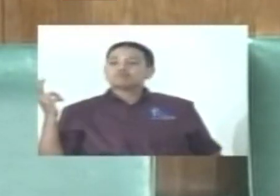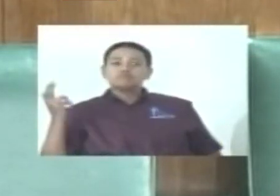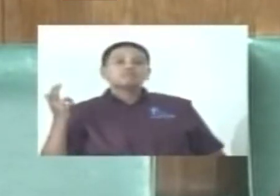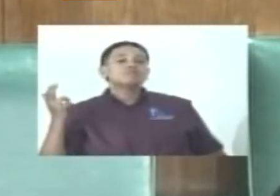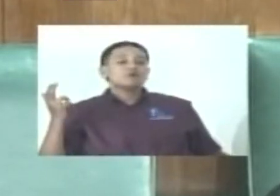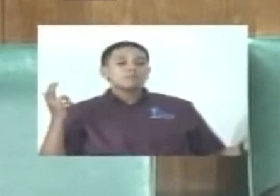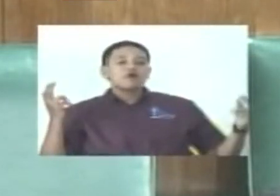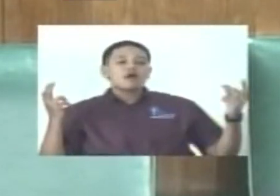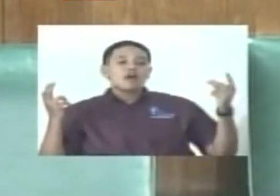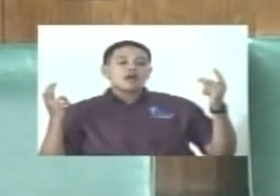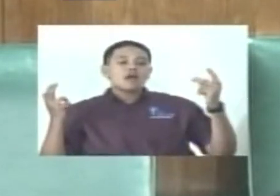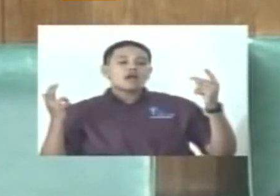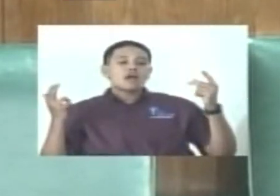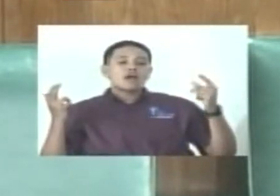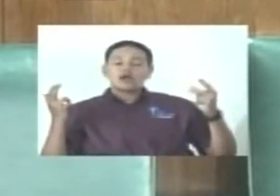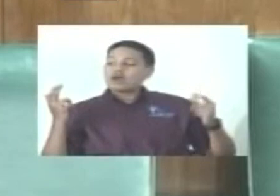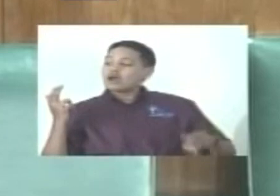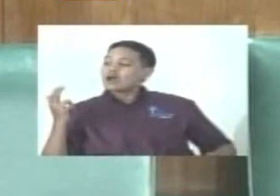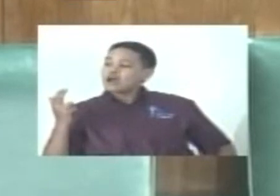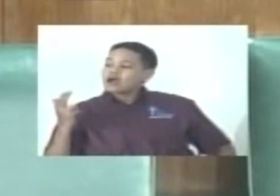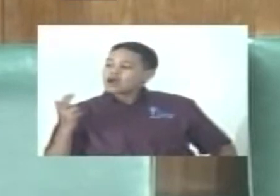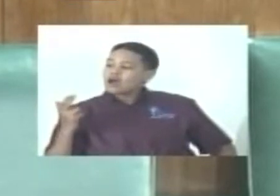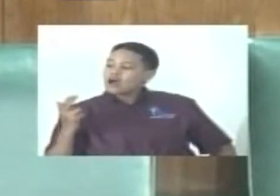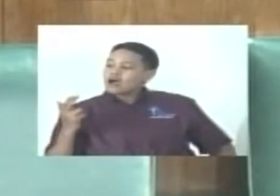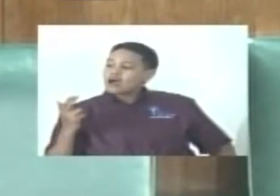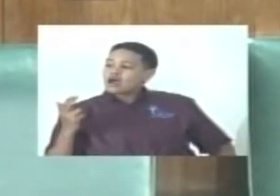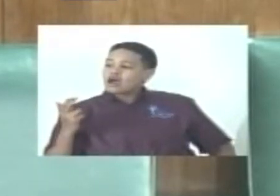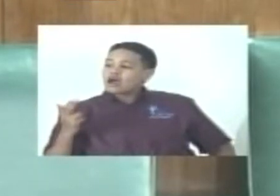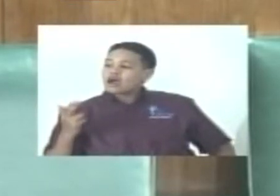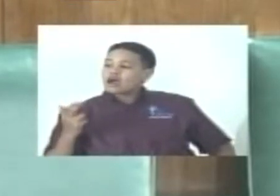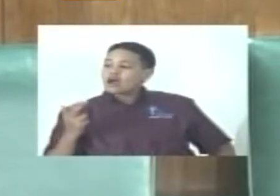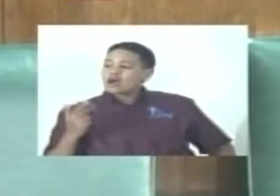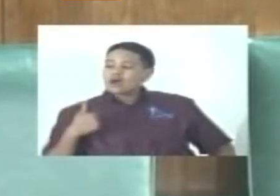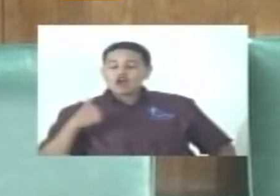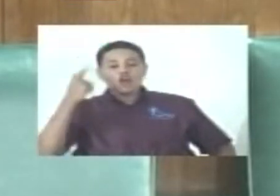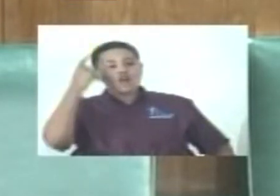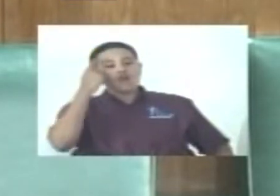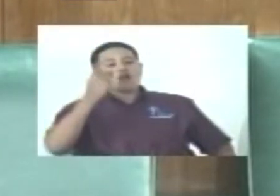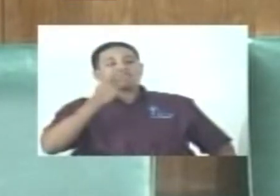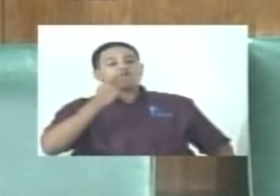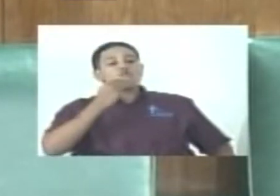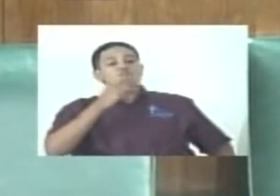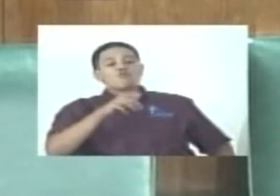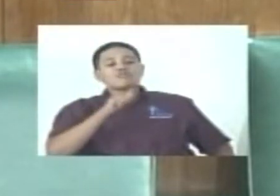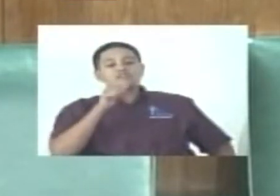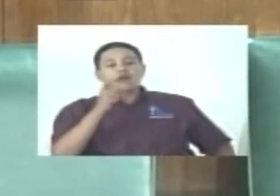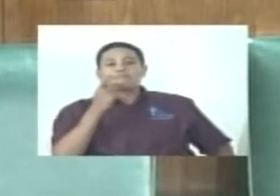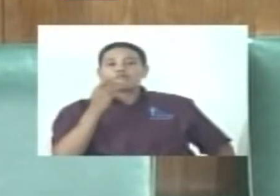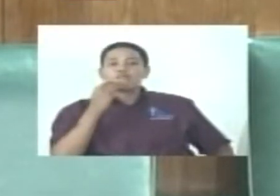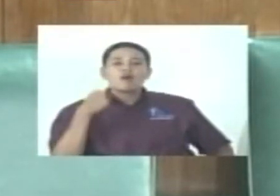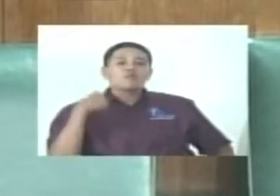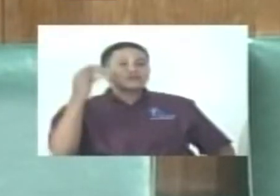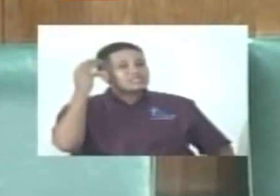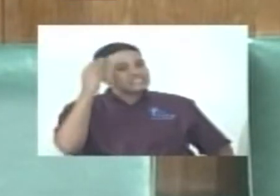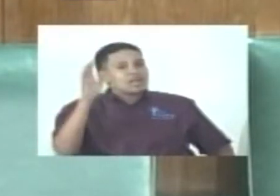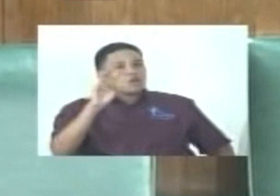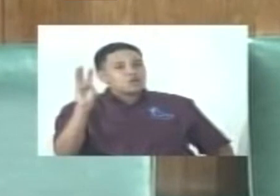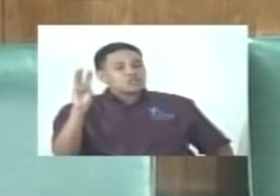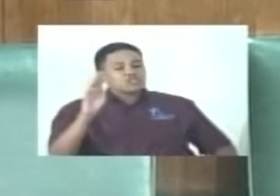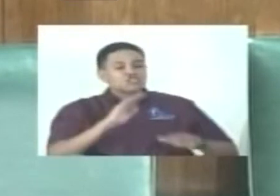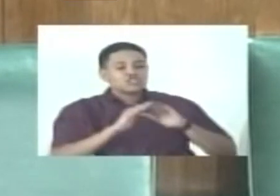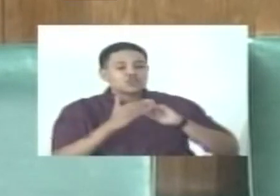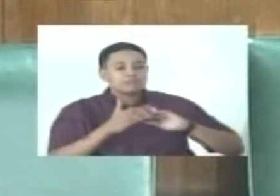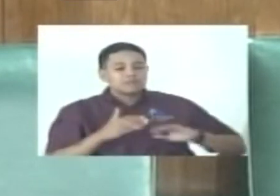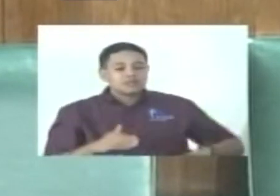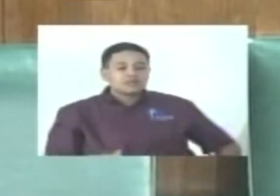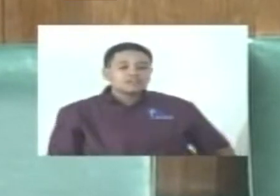No, not Portmore. I know you heard it, Portmore. I was going to say Western Jamaica, you know. I was going to say